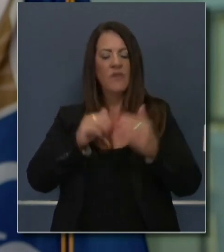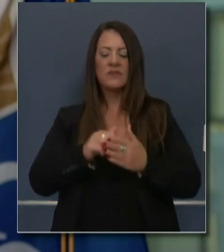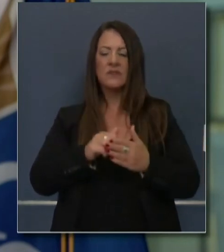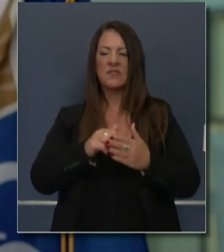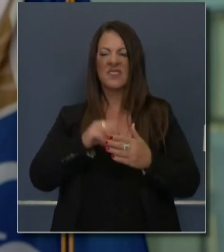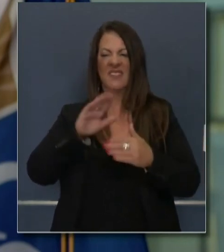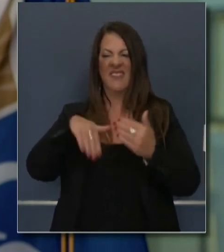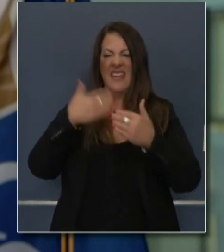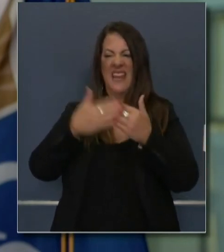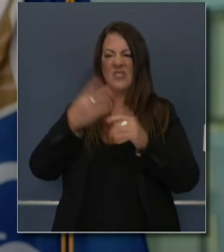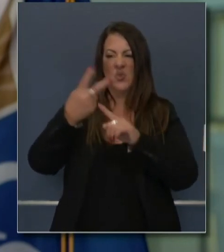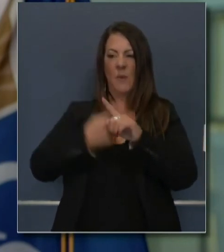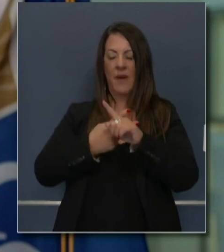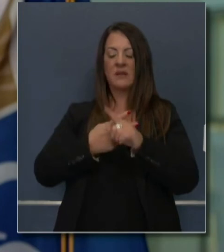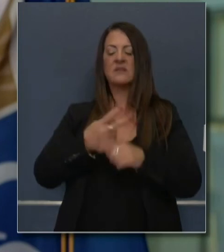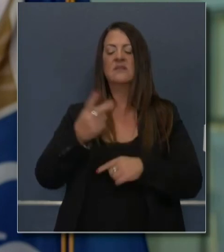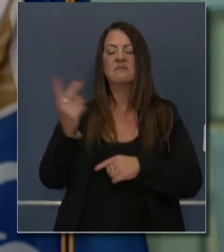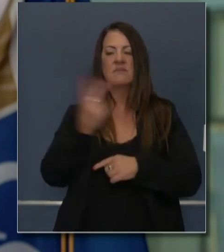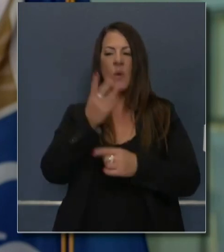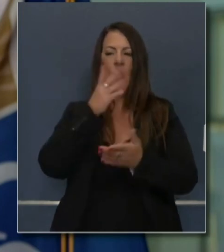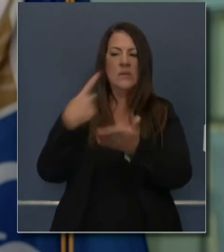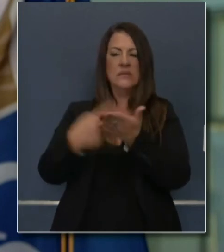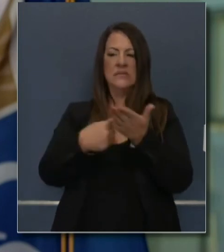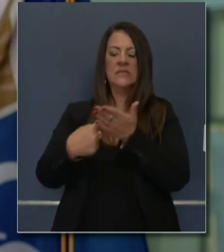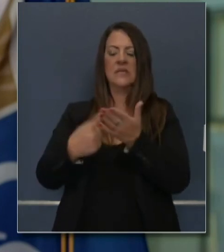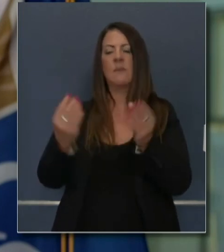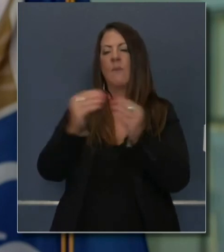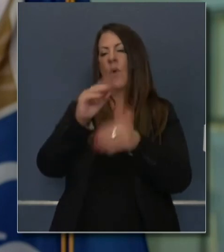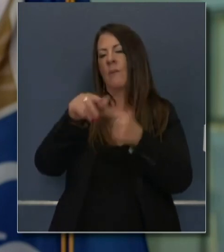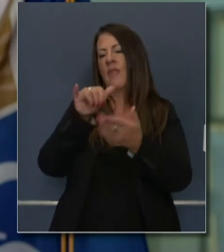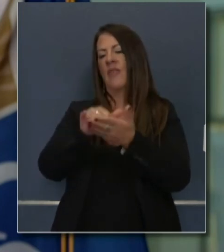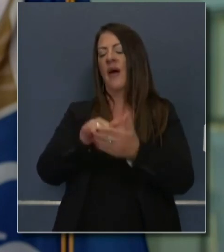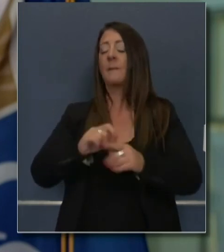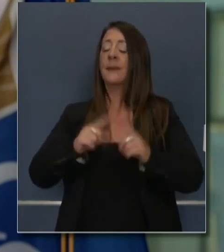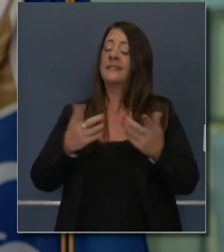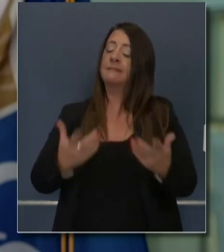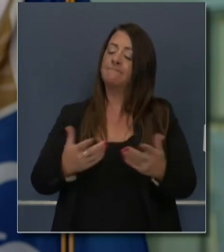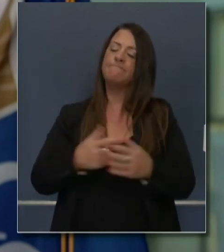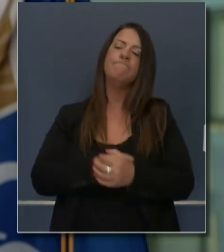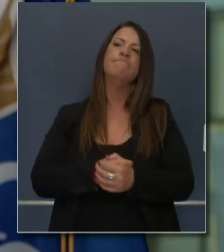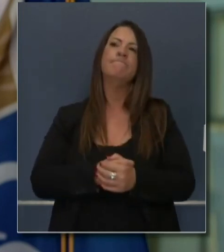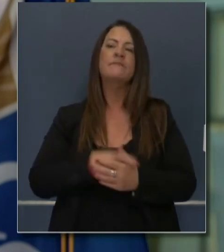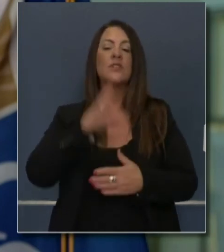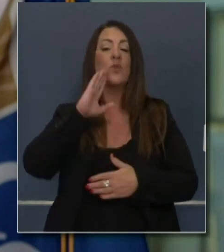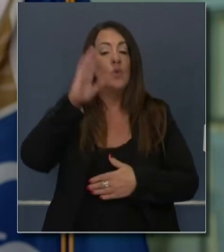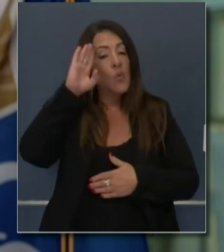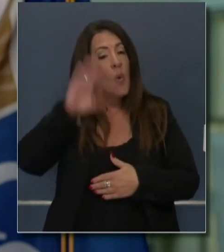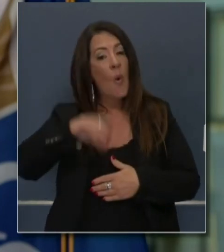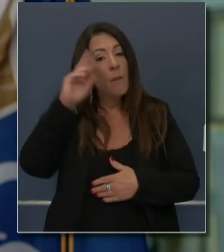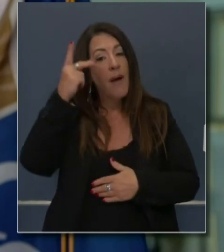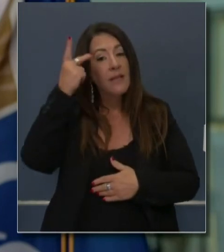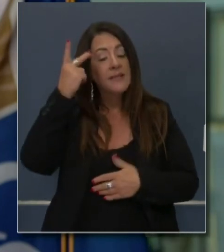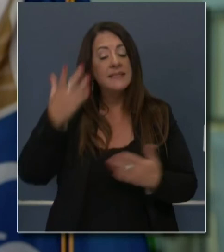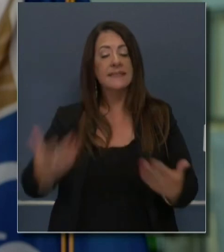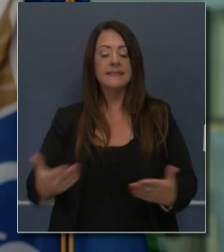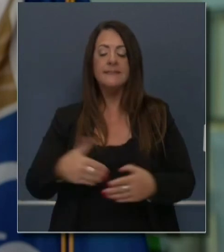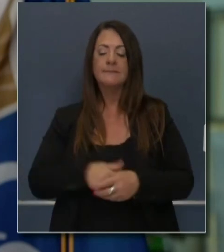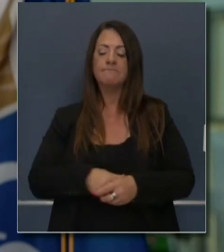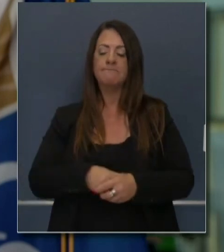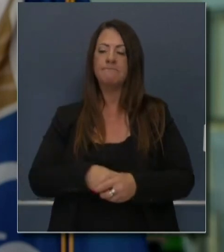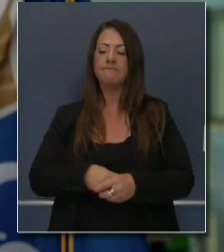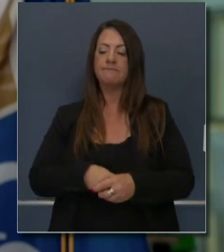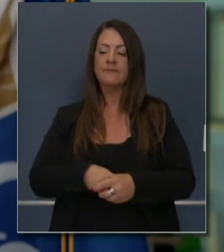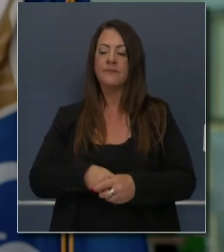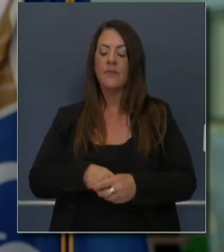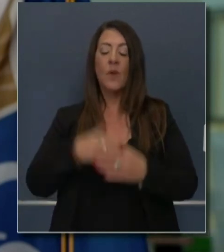in the next 62 days, but I'm not naive about how nature of presidential politics works. But I can assure you this,